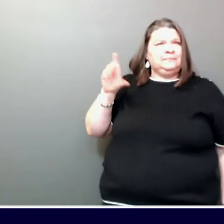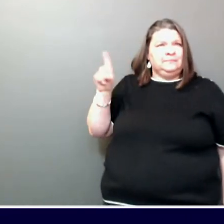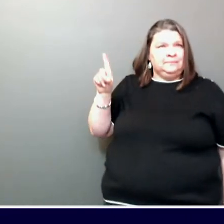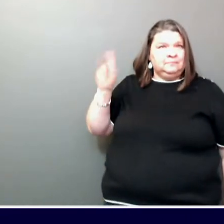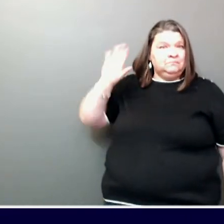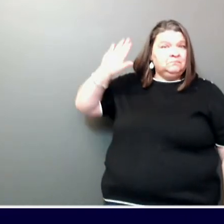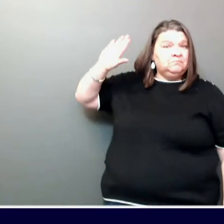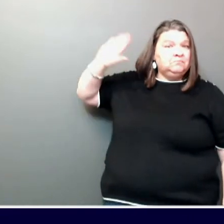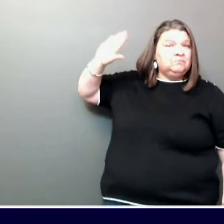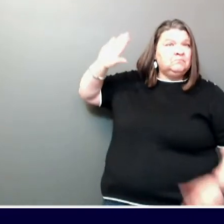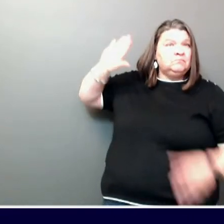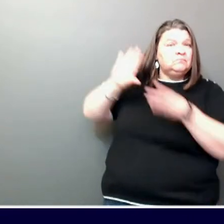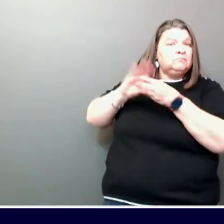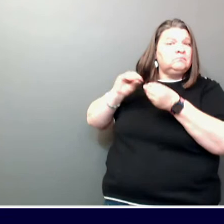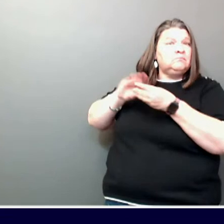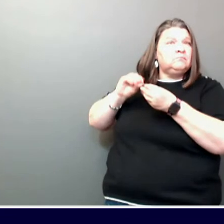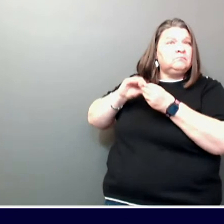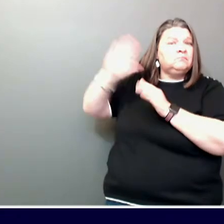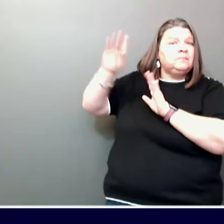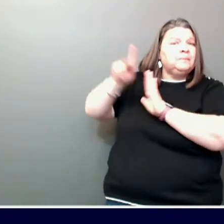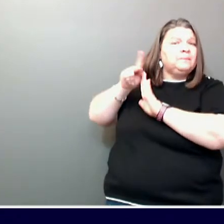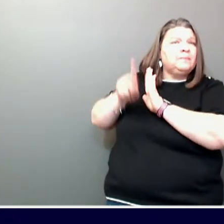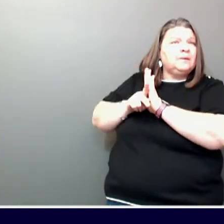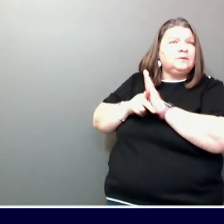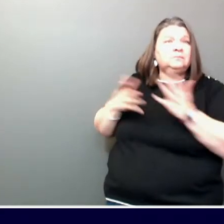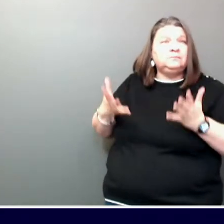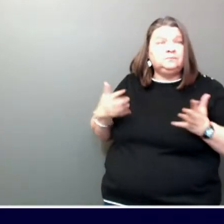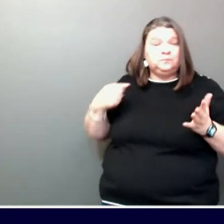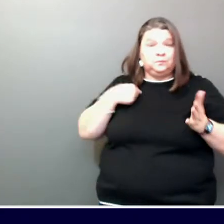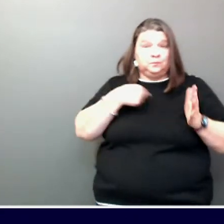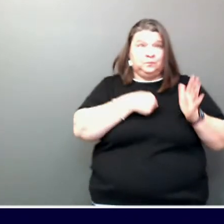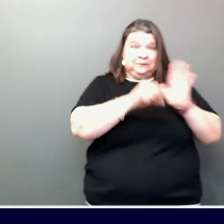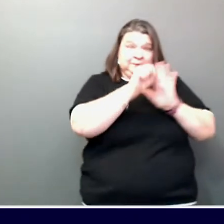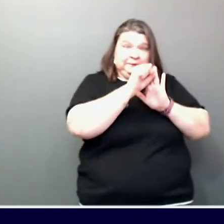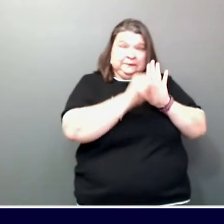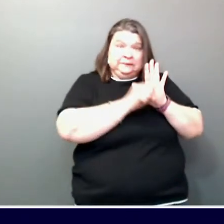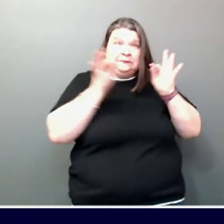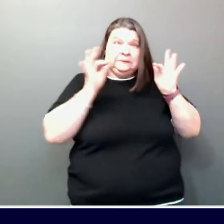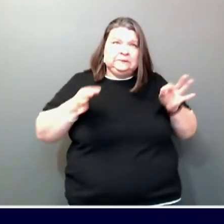booster policy not at a state level, but at a national level.